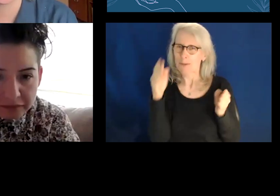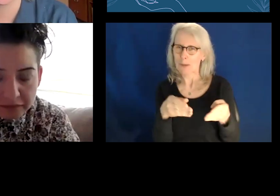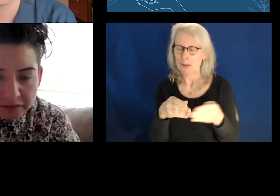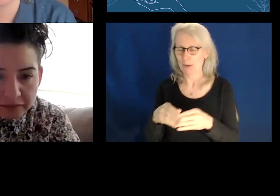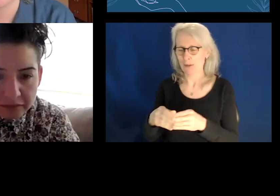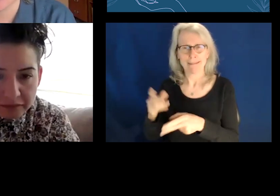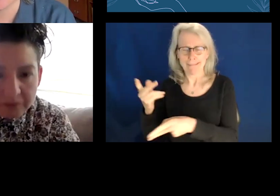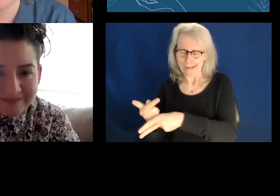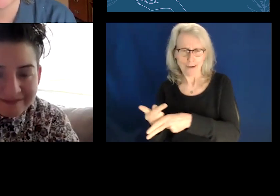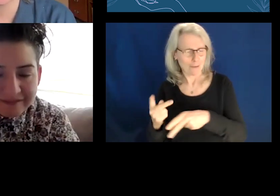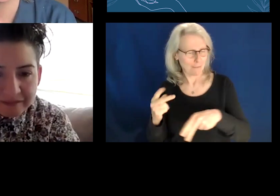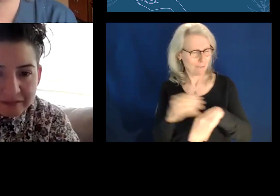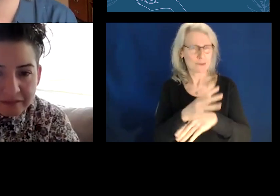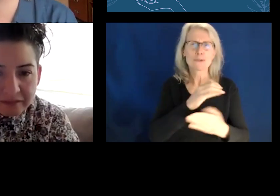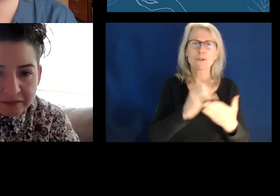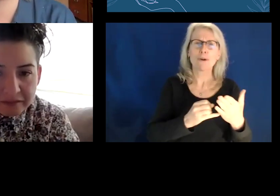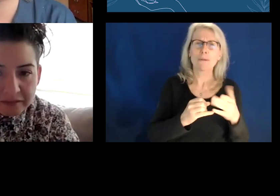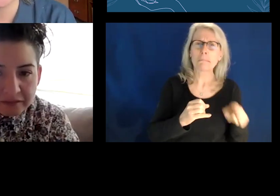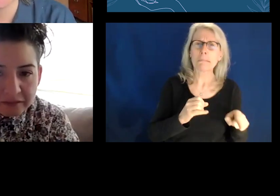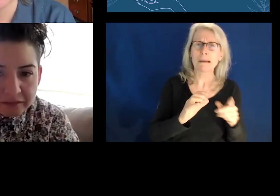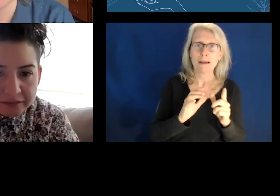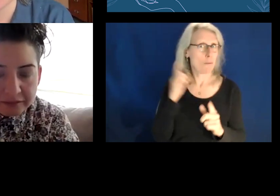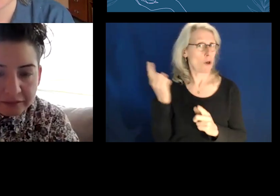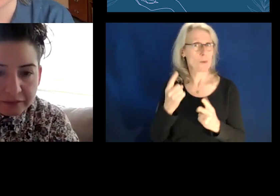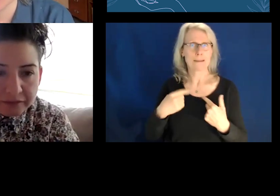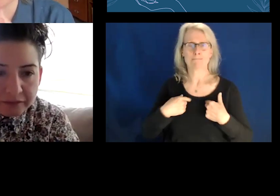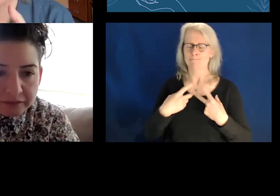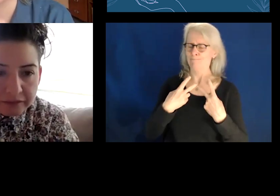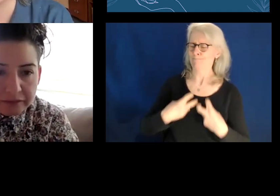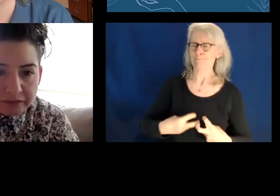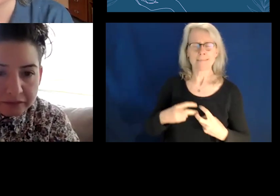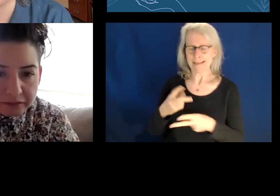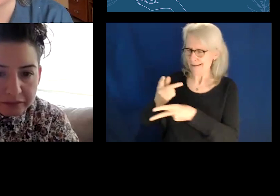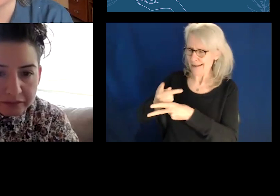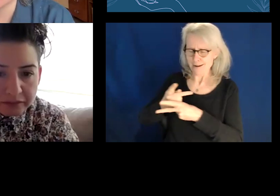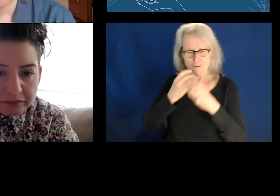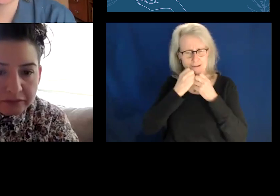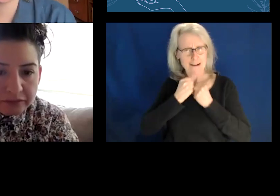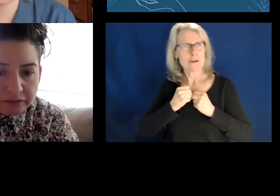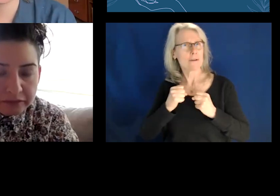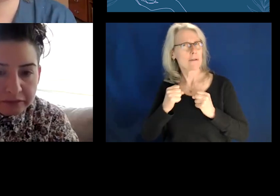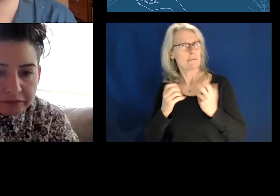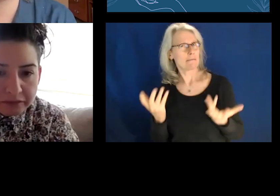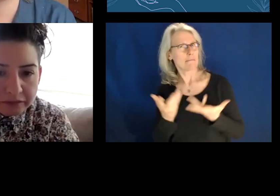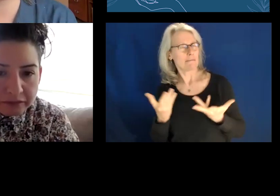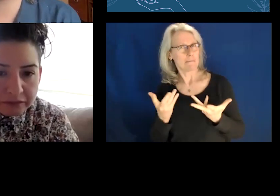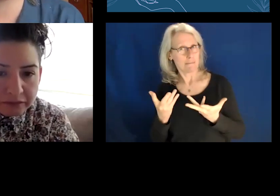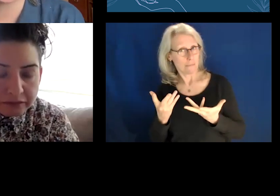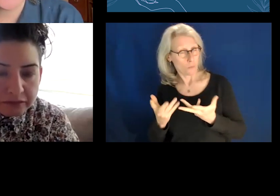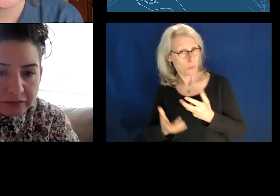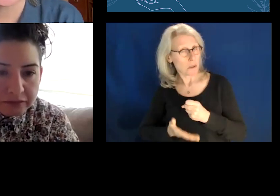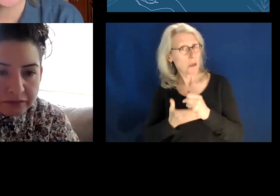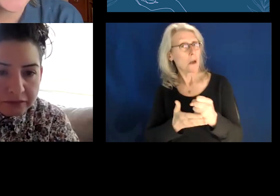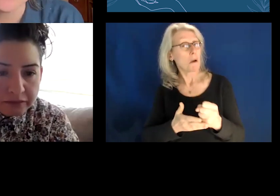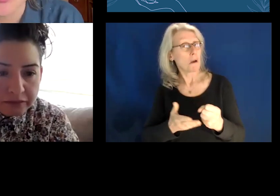this conversation with myself. And I'm really curious about how our panelists feel. So feel free